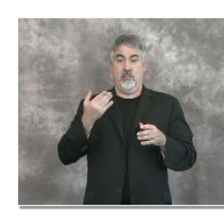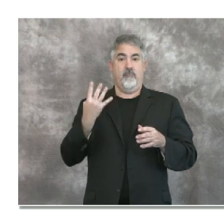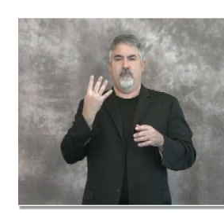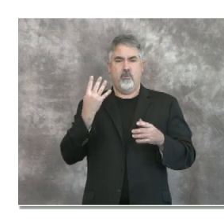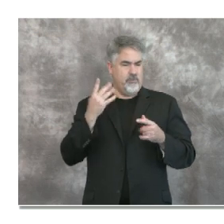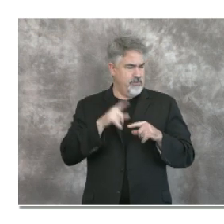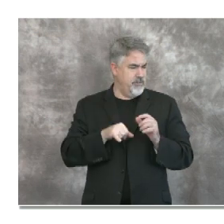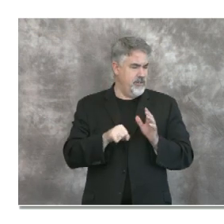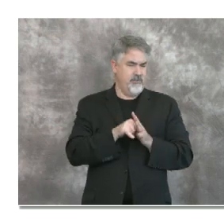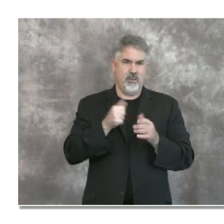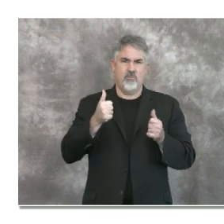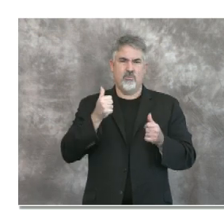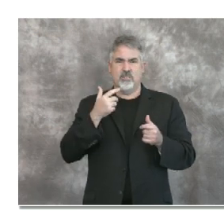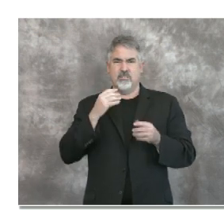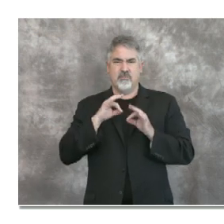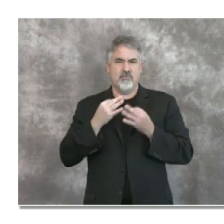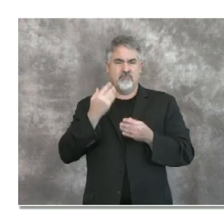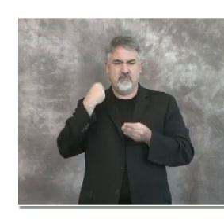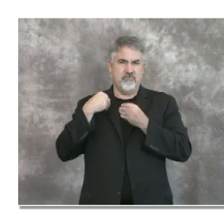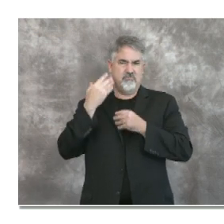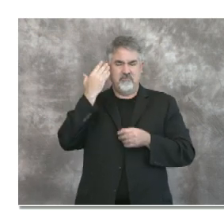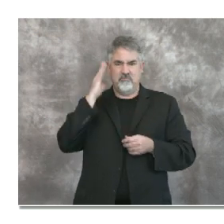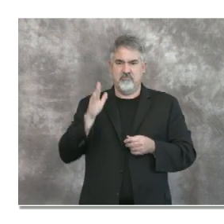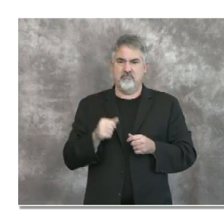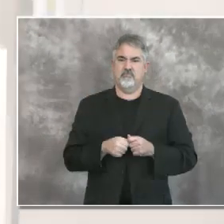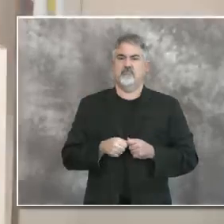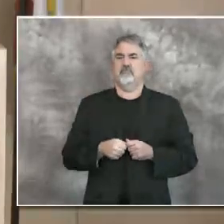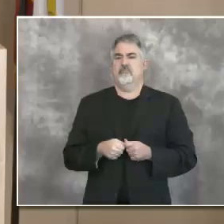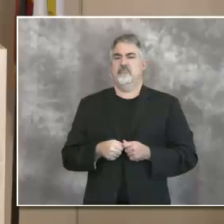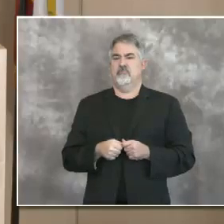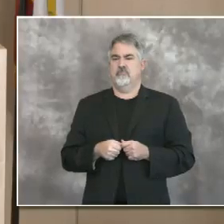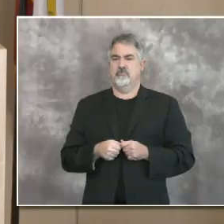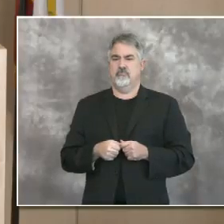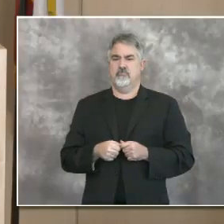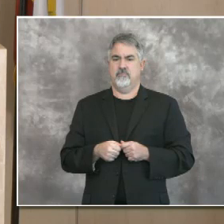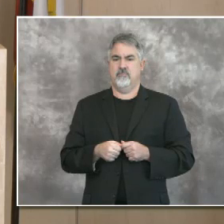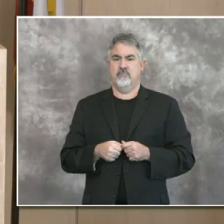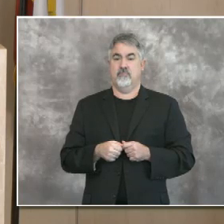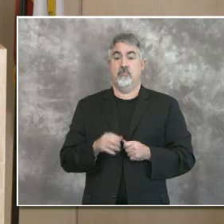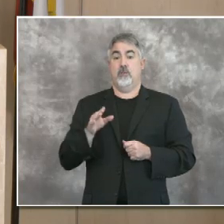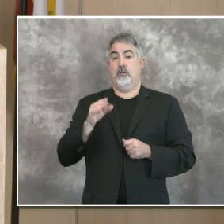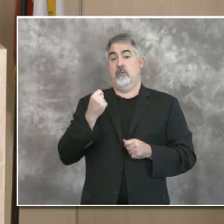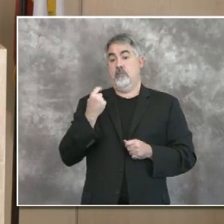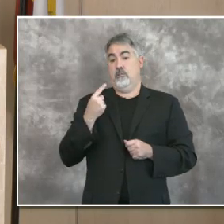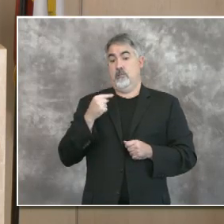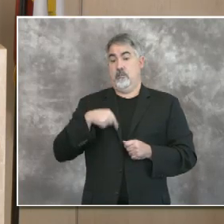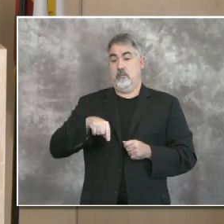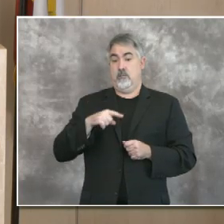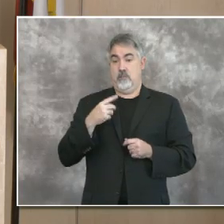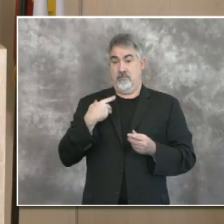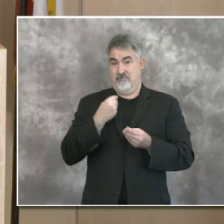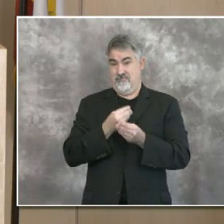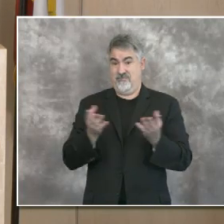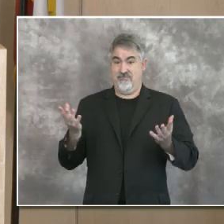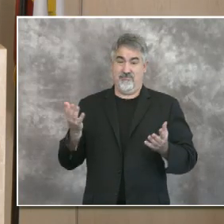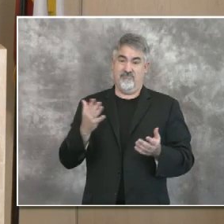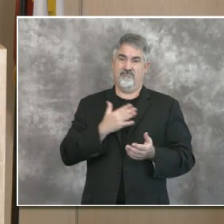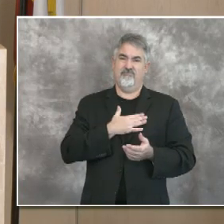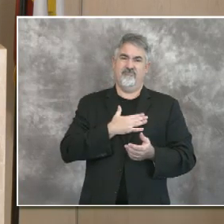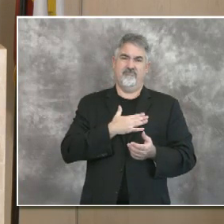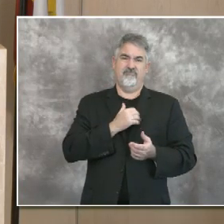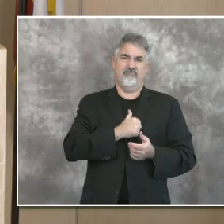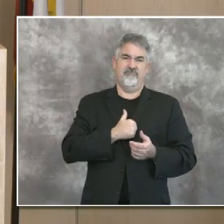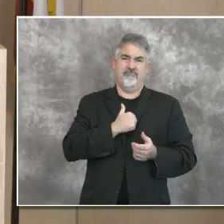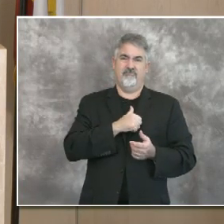race and ethnicity. And once again, as always, we want to share our sympathies and condolences to